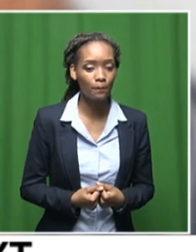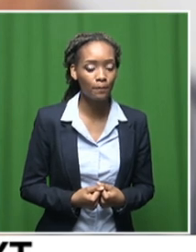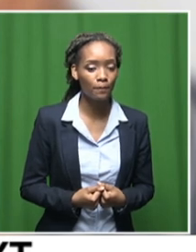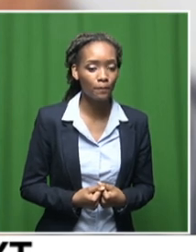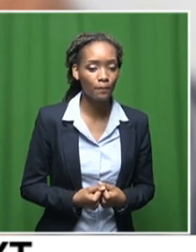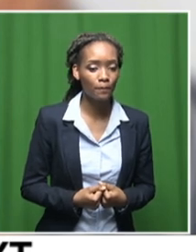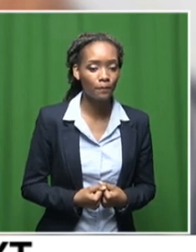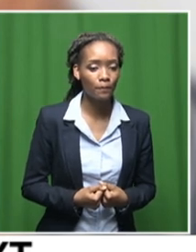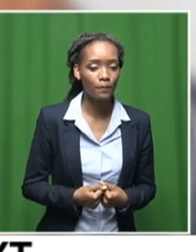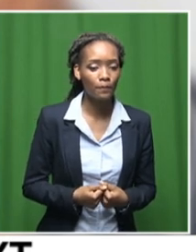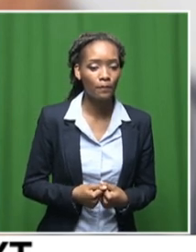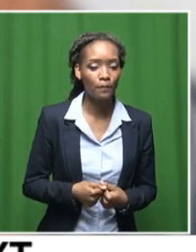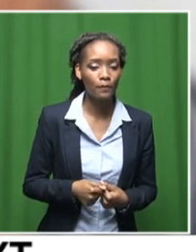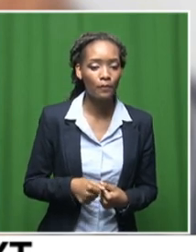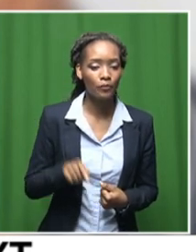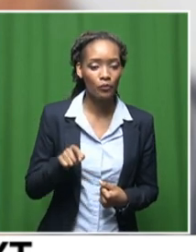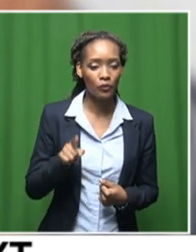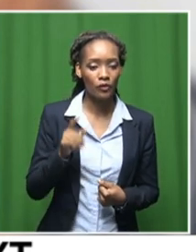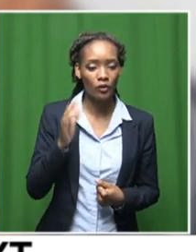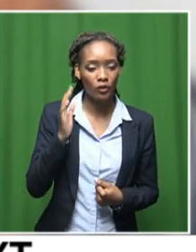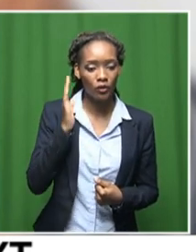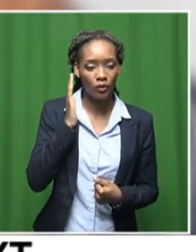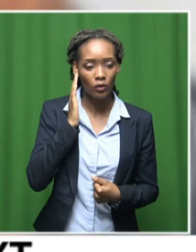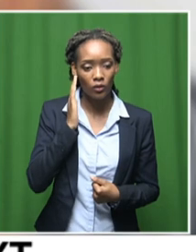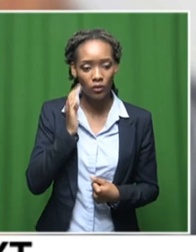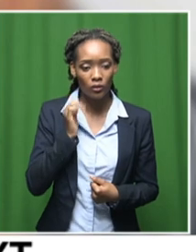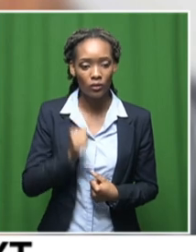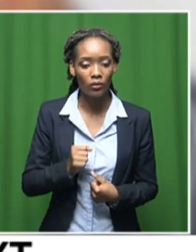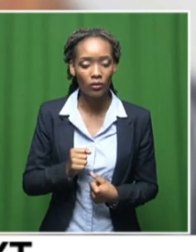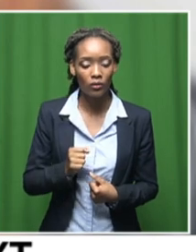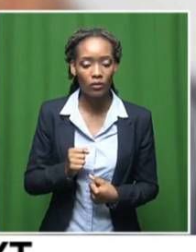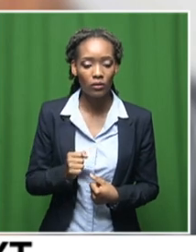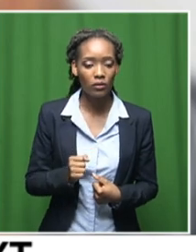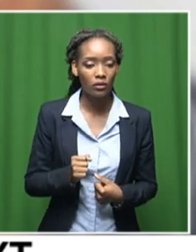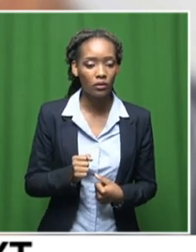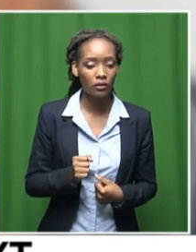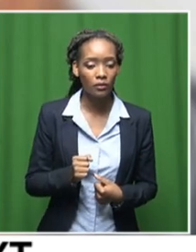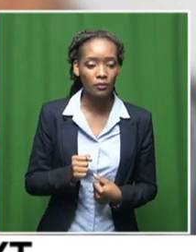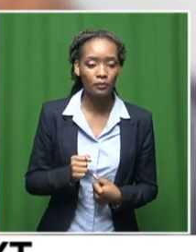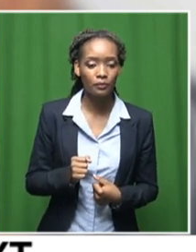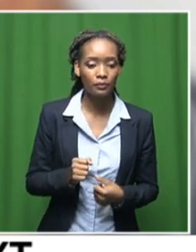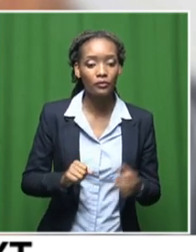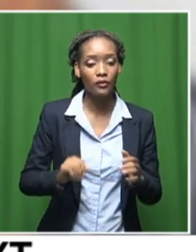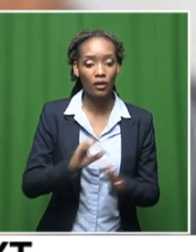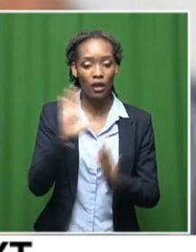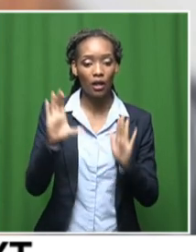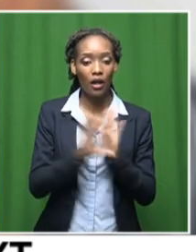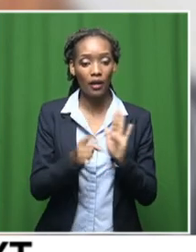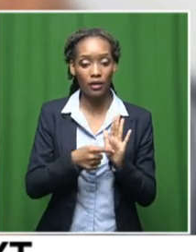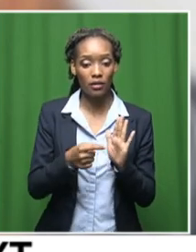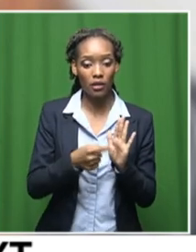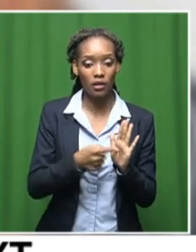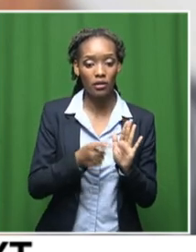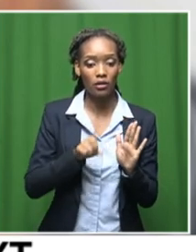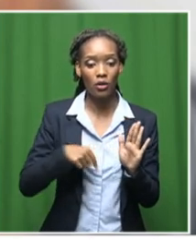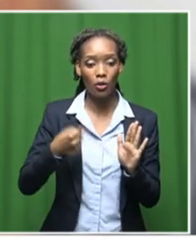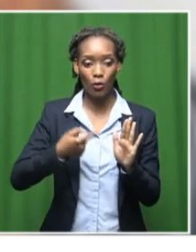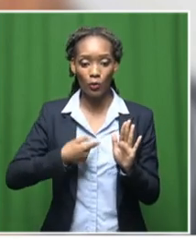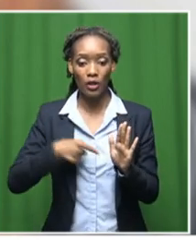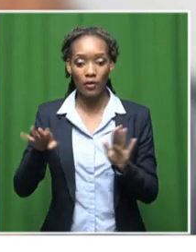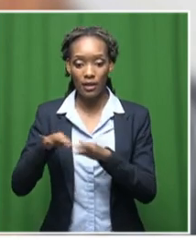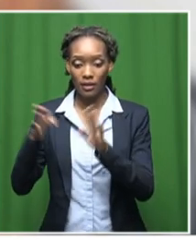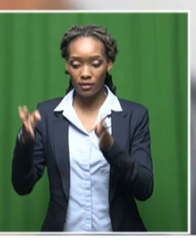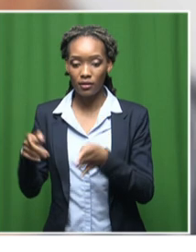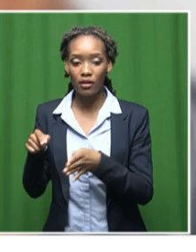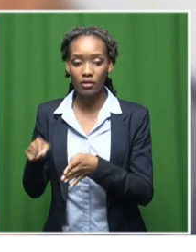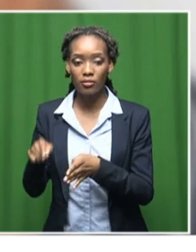about. And it's also a funny feeling knowing that we're taking back the characters, we put them on stage and we bring them to life, but knowing that